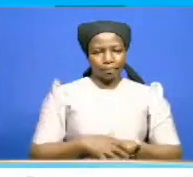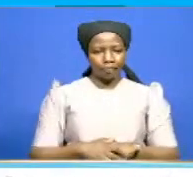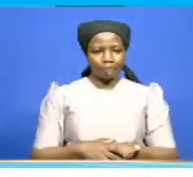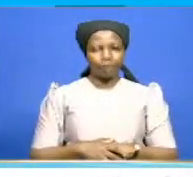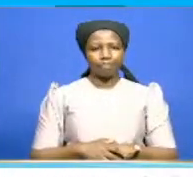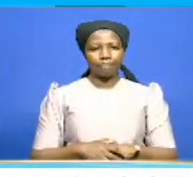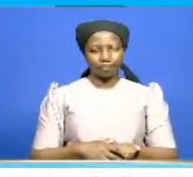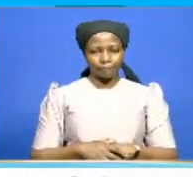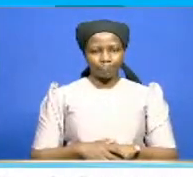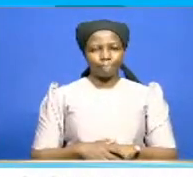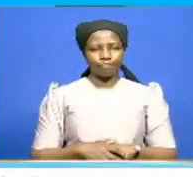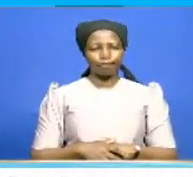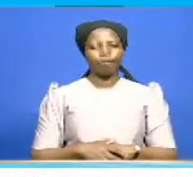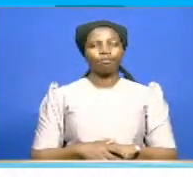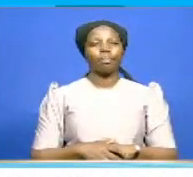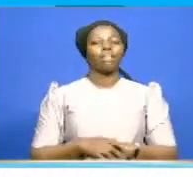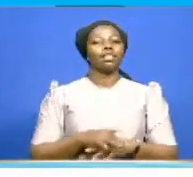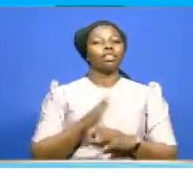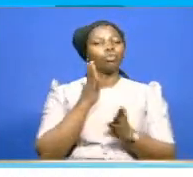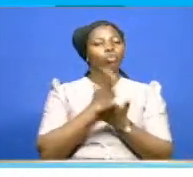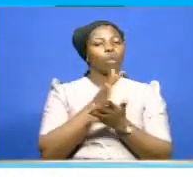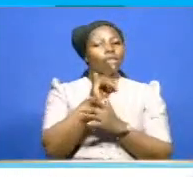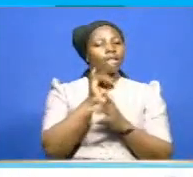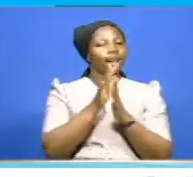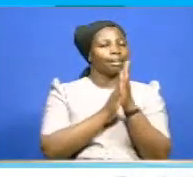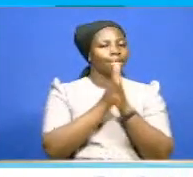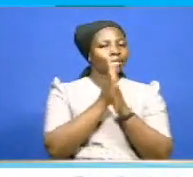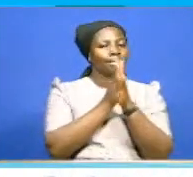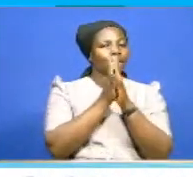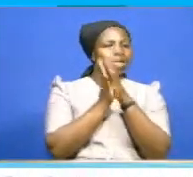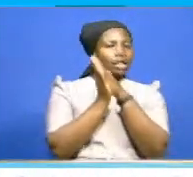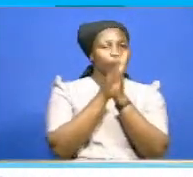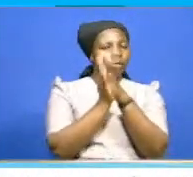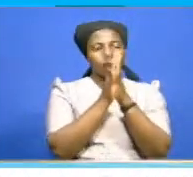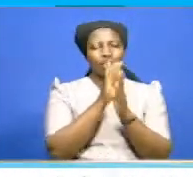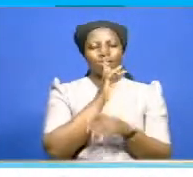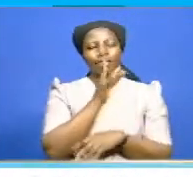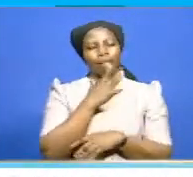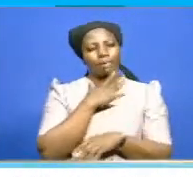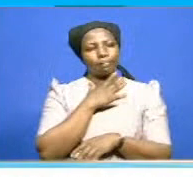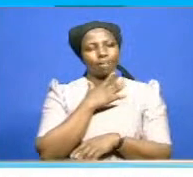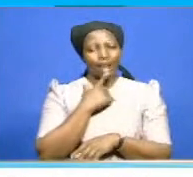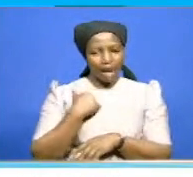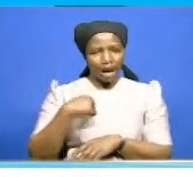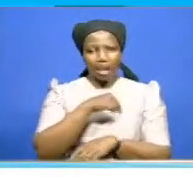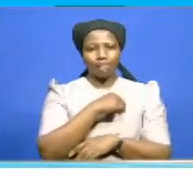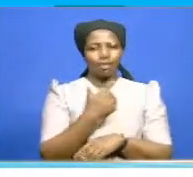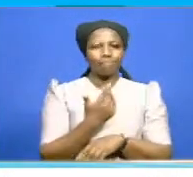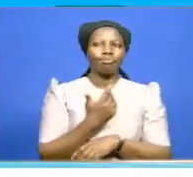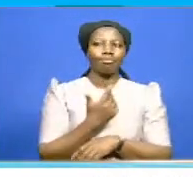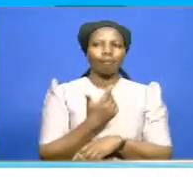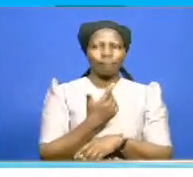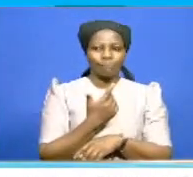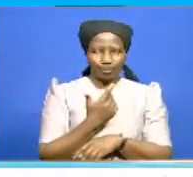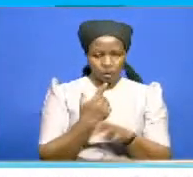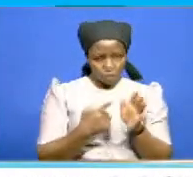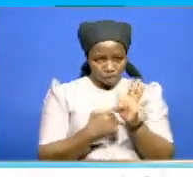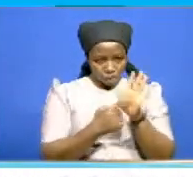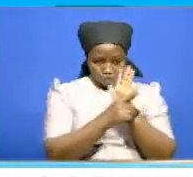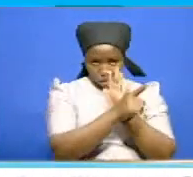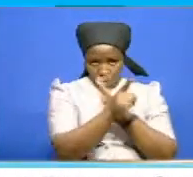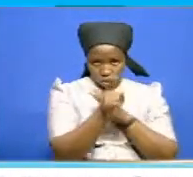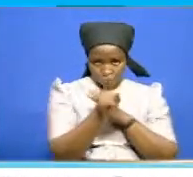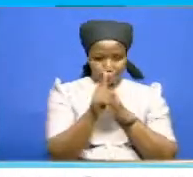the floating bridge. It's quite an interesting concept. And so we'll be opening your world to have a look at